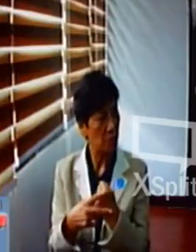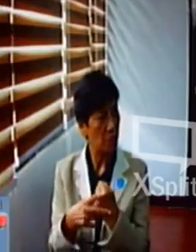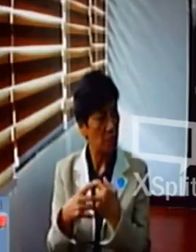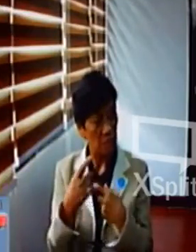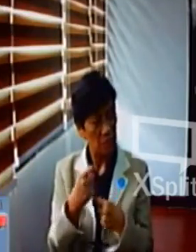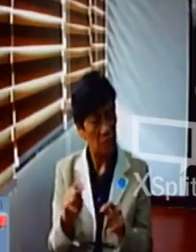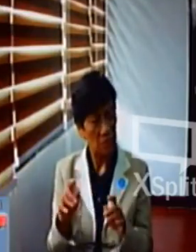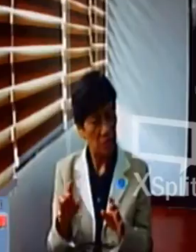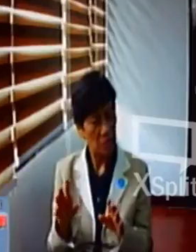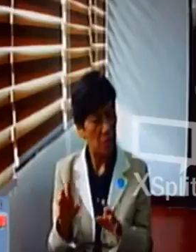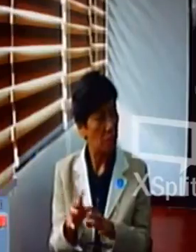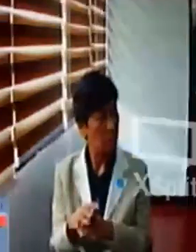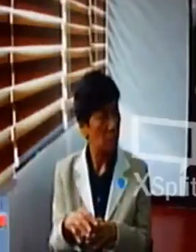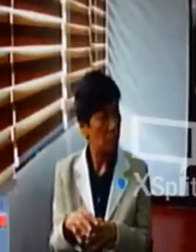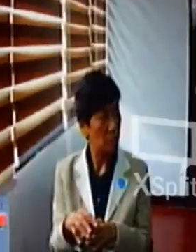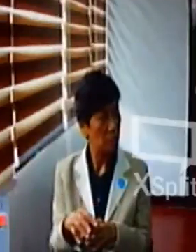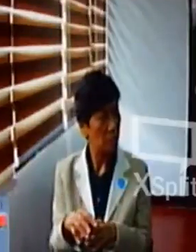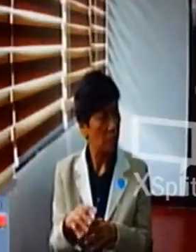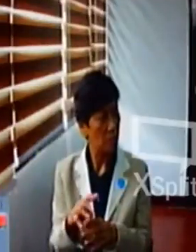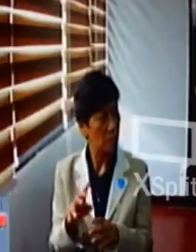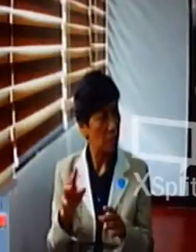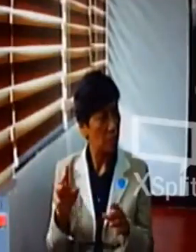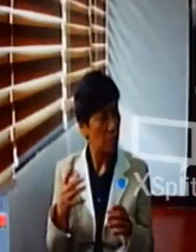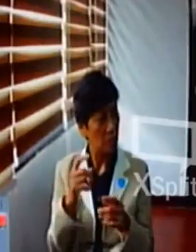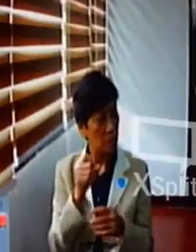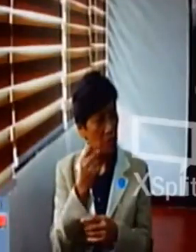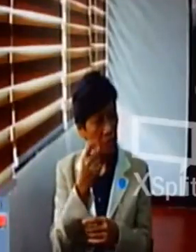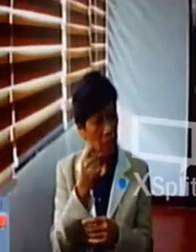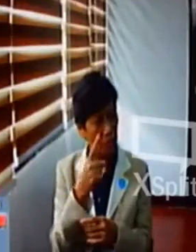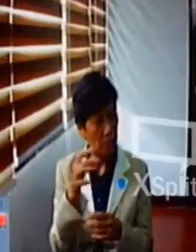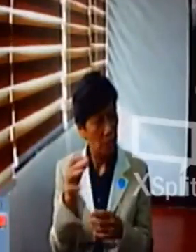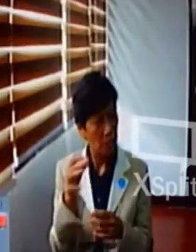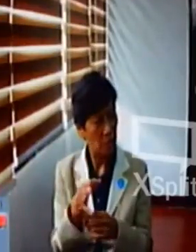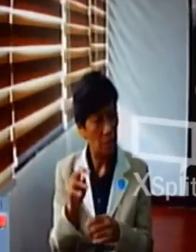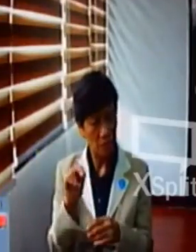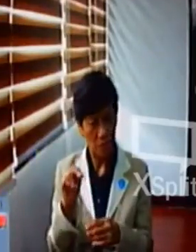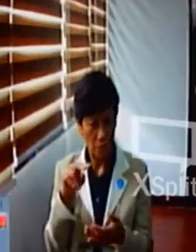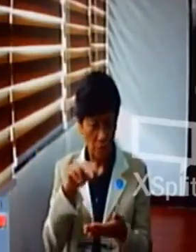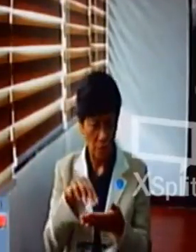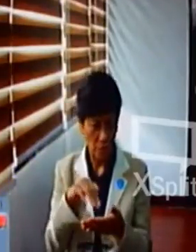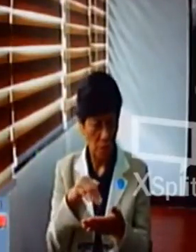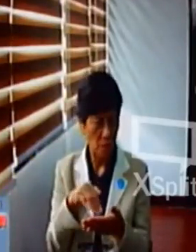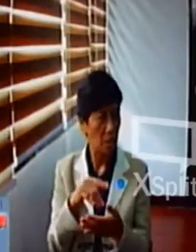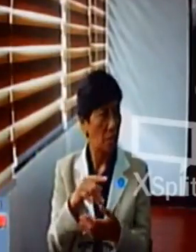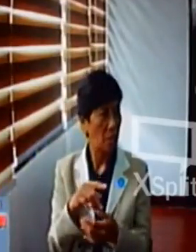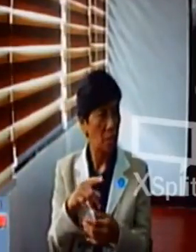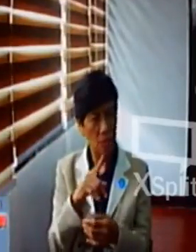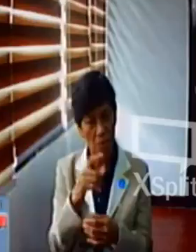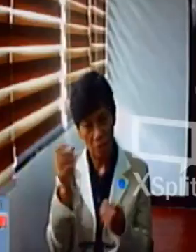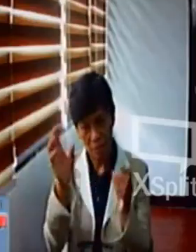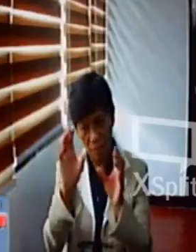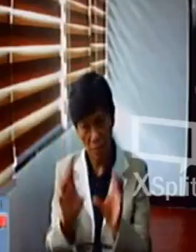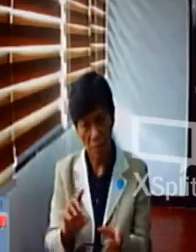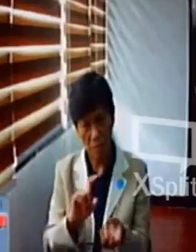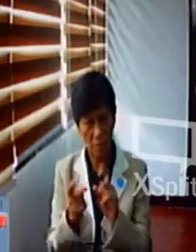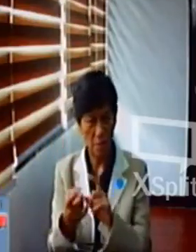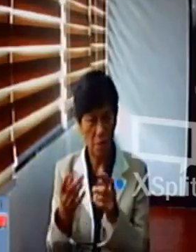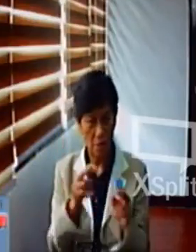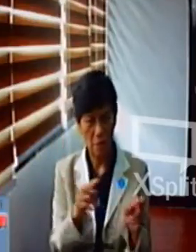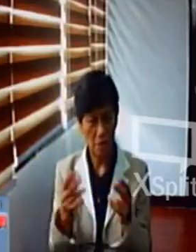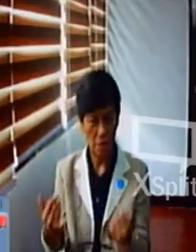fishing. Although we do understand we need to study them under a climate lens already right now.